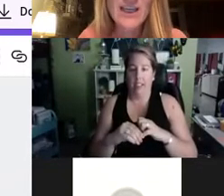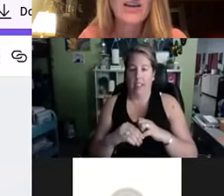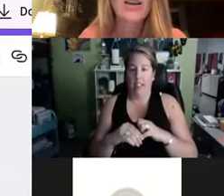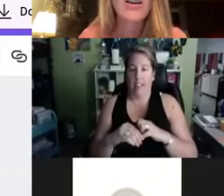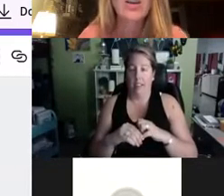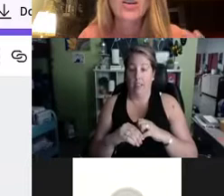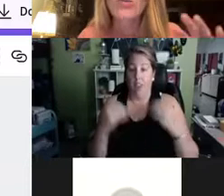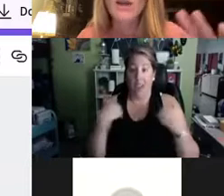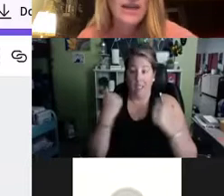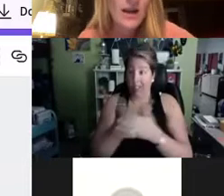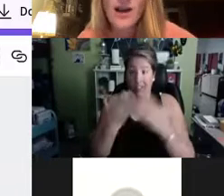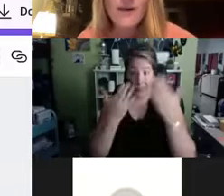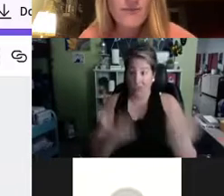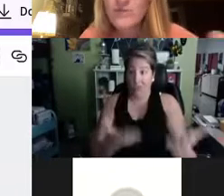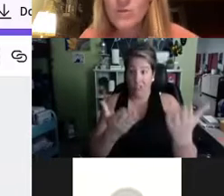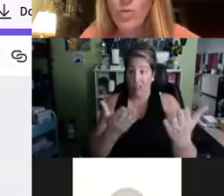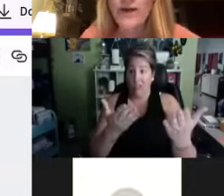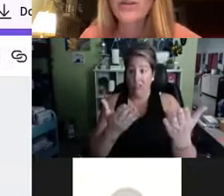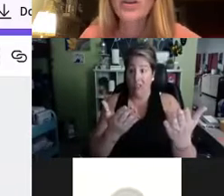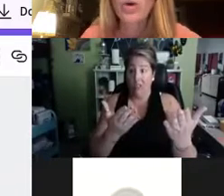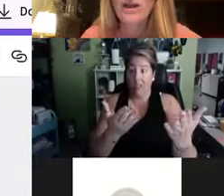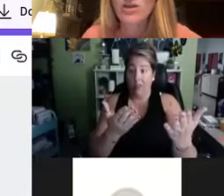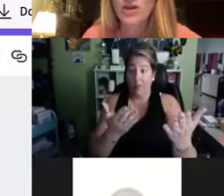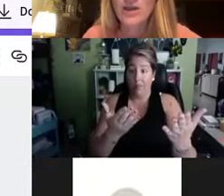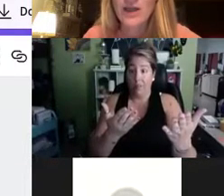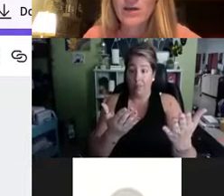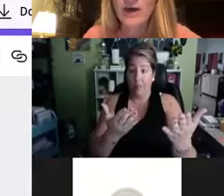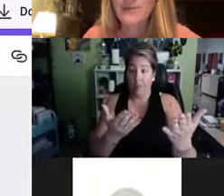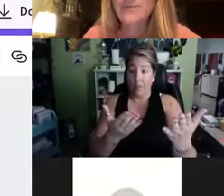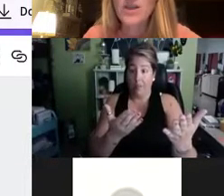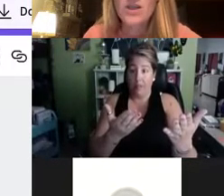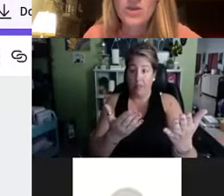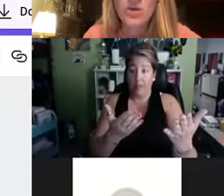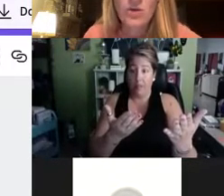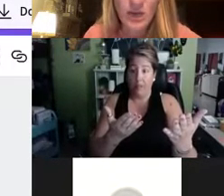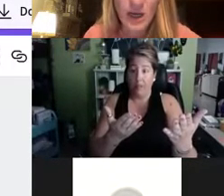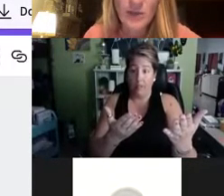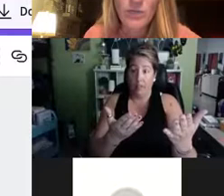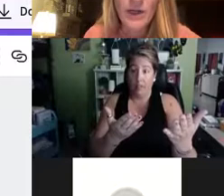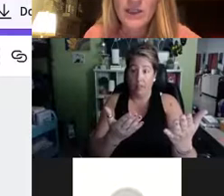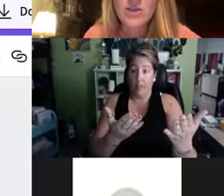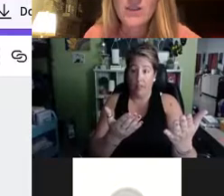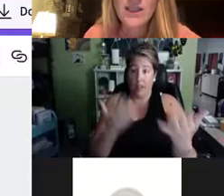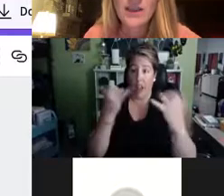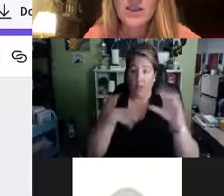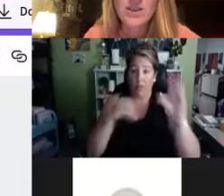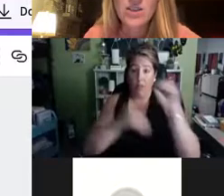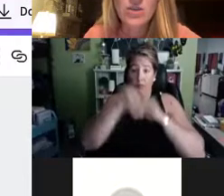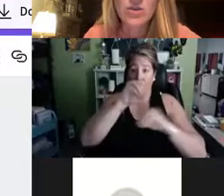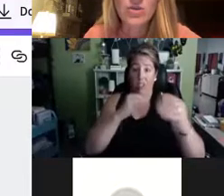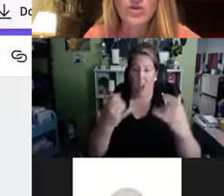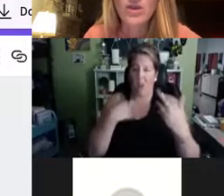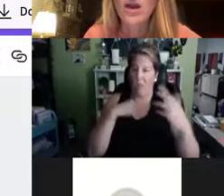everything in here. You made it whatever you want to look like, right? So I am ready to send